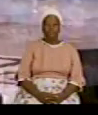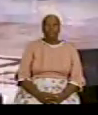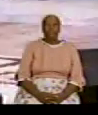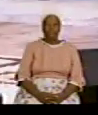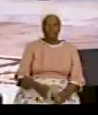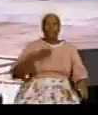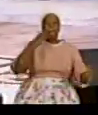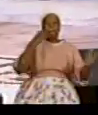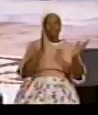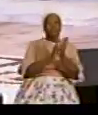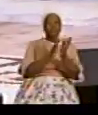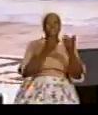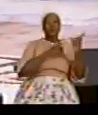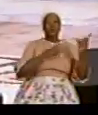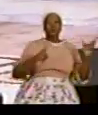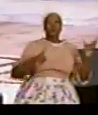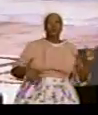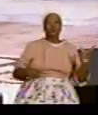Praise the Lord.